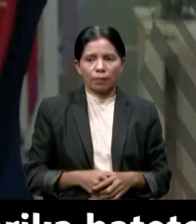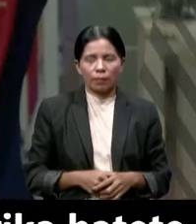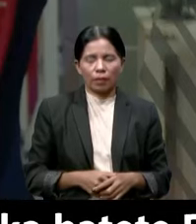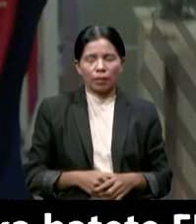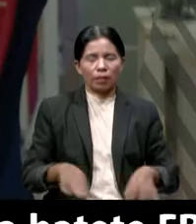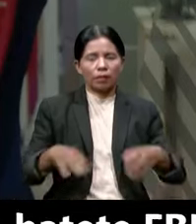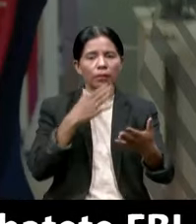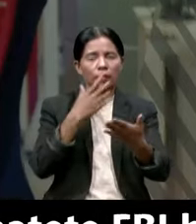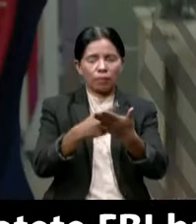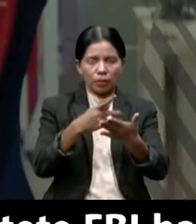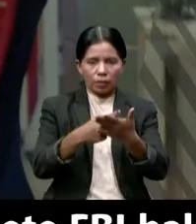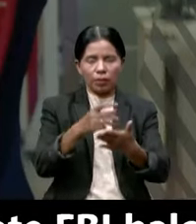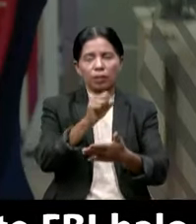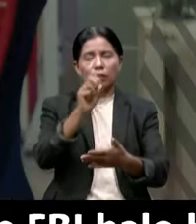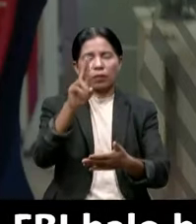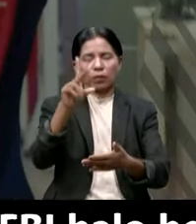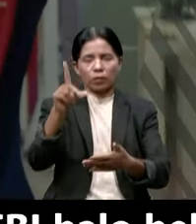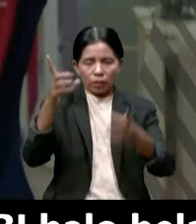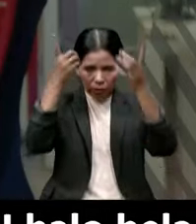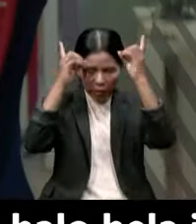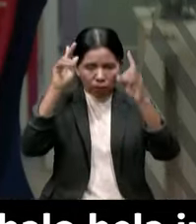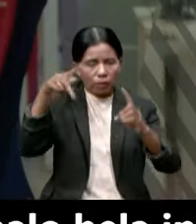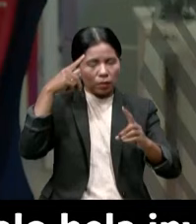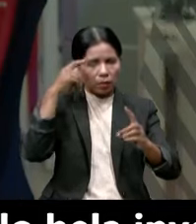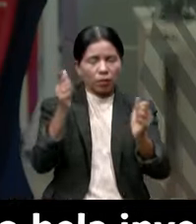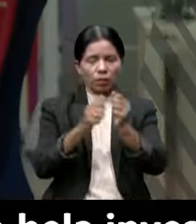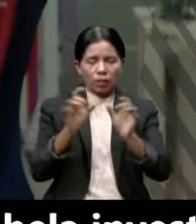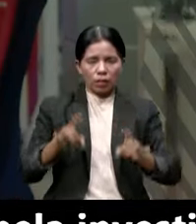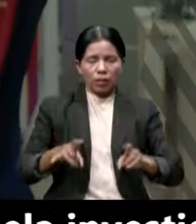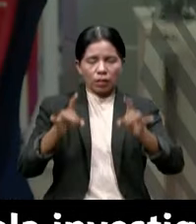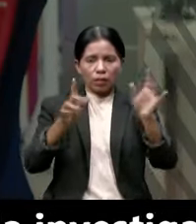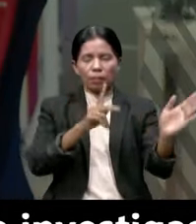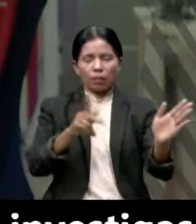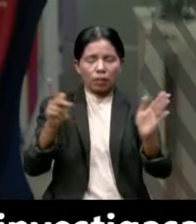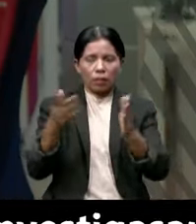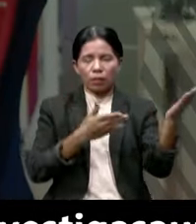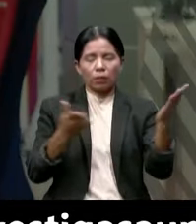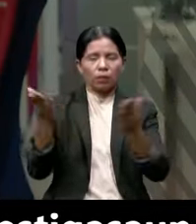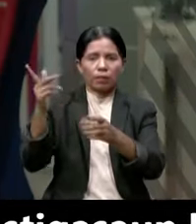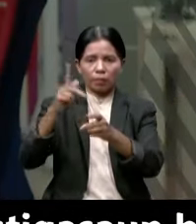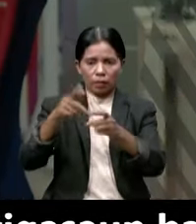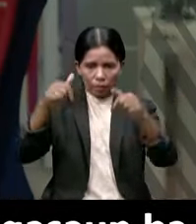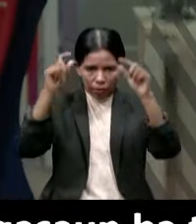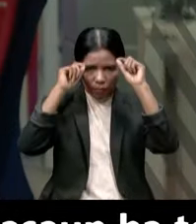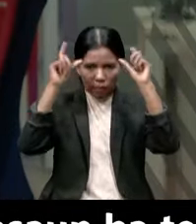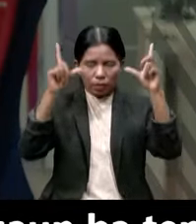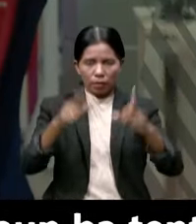Congresso Prozeto Costa Sul magdefini politika Australia ba plano da dakadora shmai Timor-Leste.